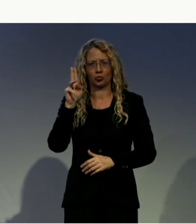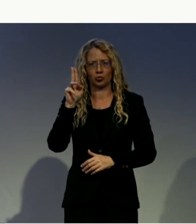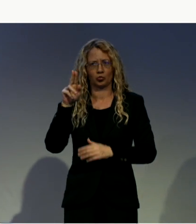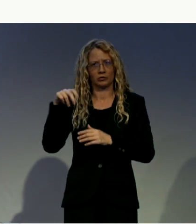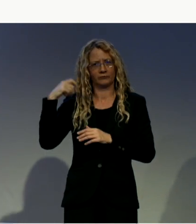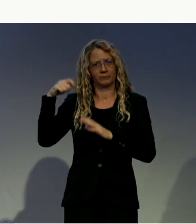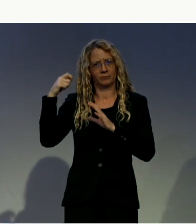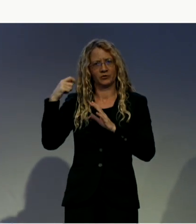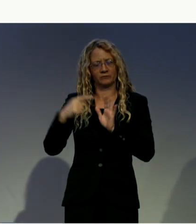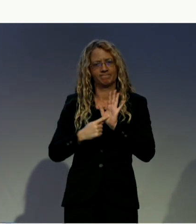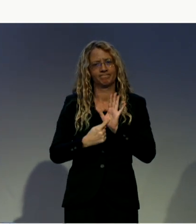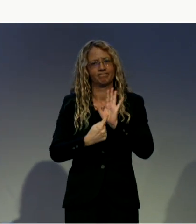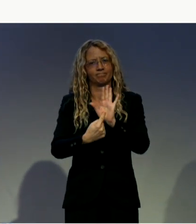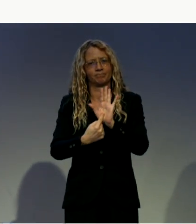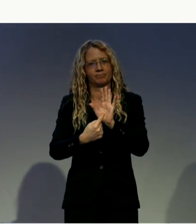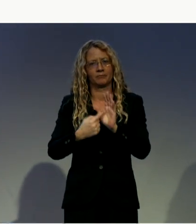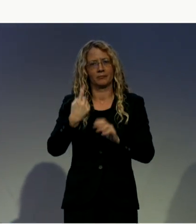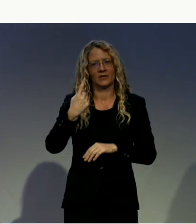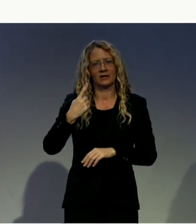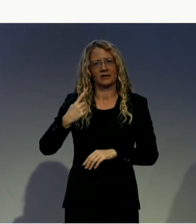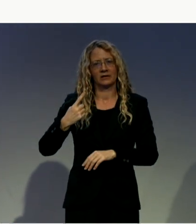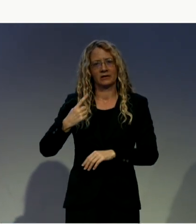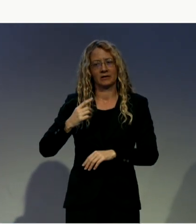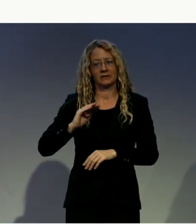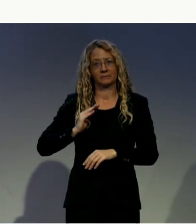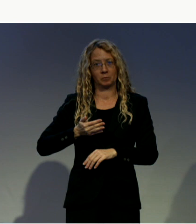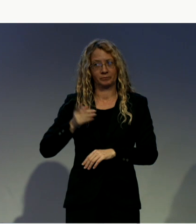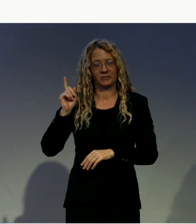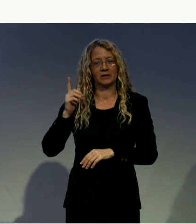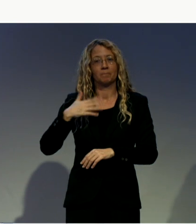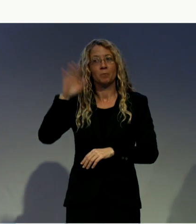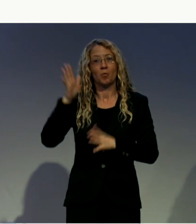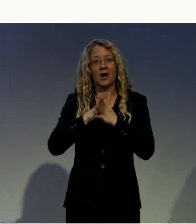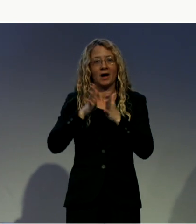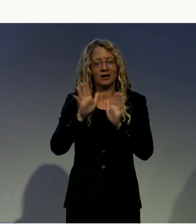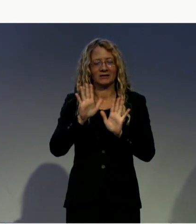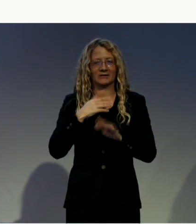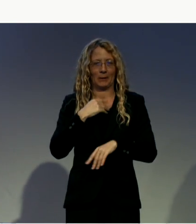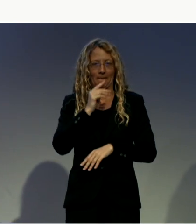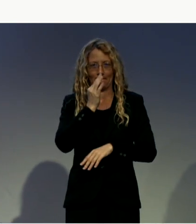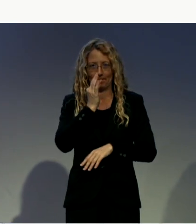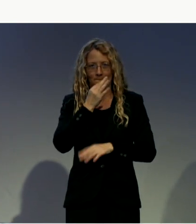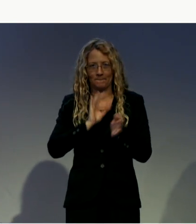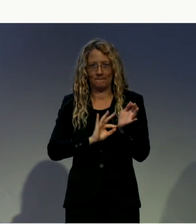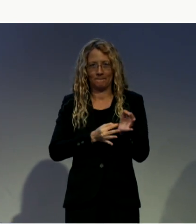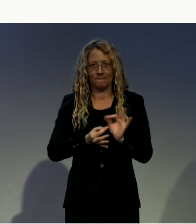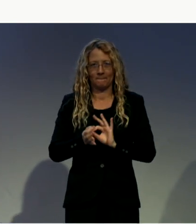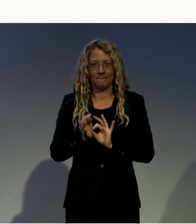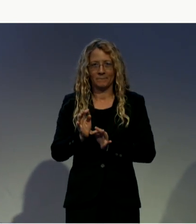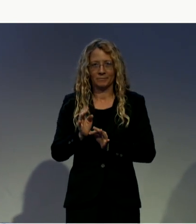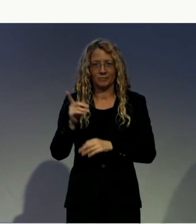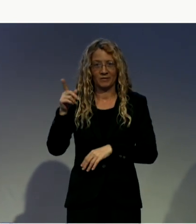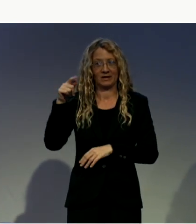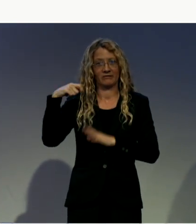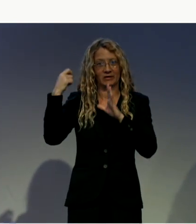who, I'm not going to say much until after the film is shown, but why I chose this particular documentary is through